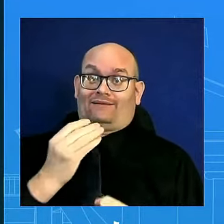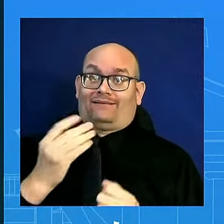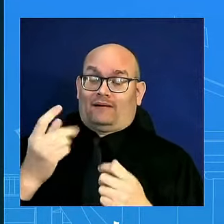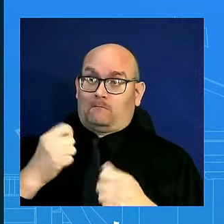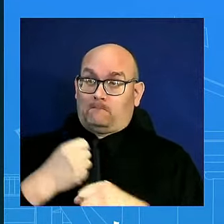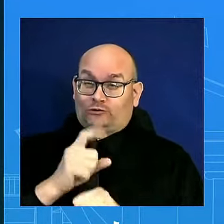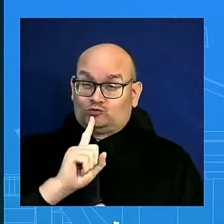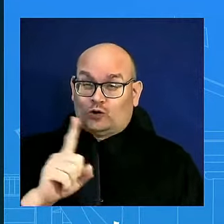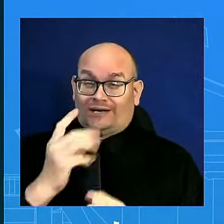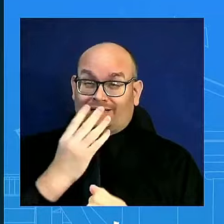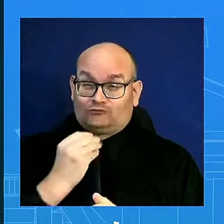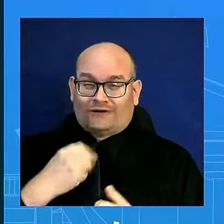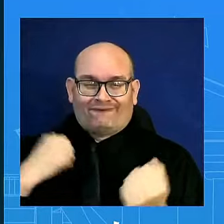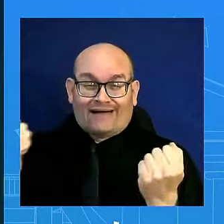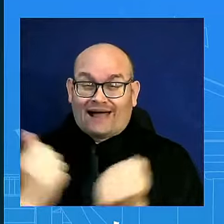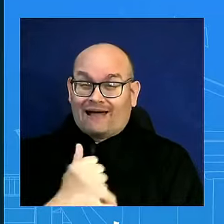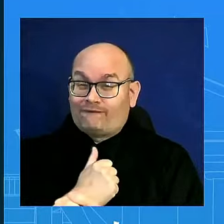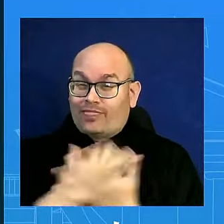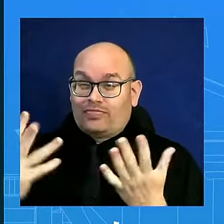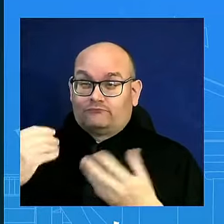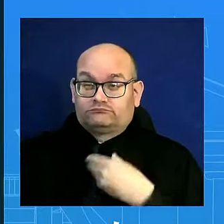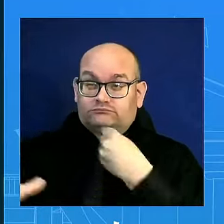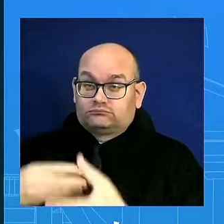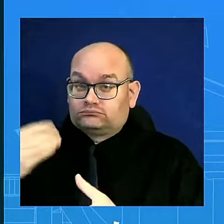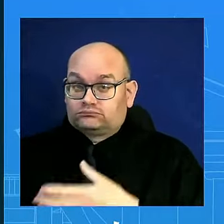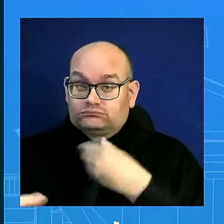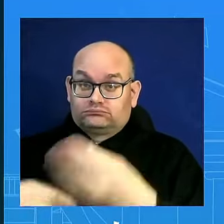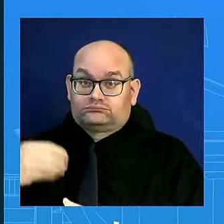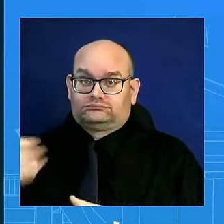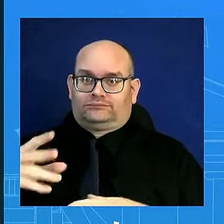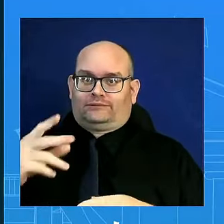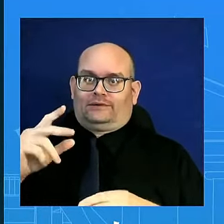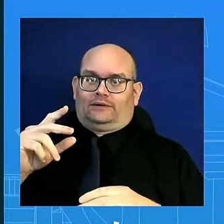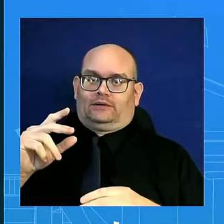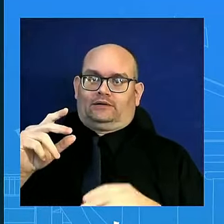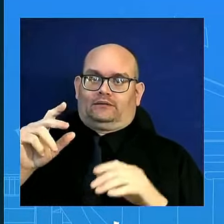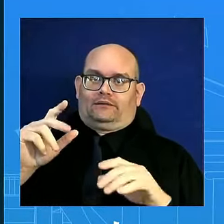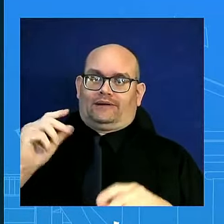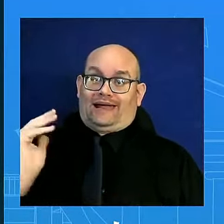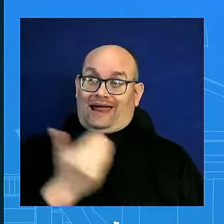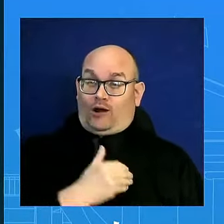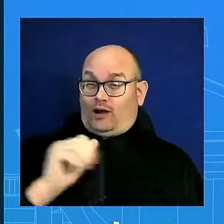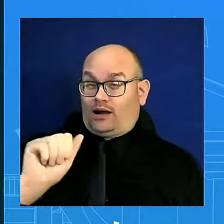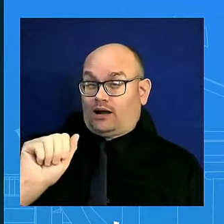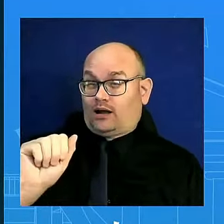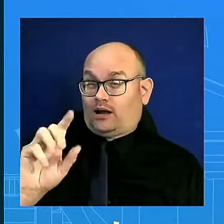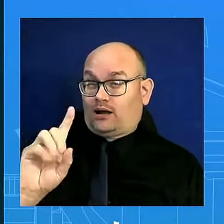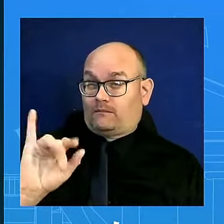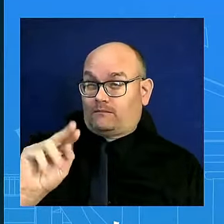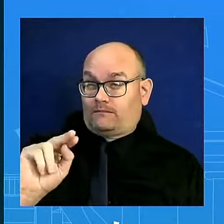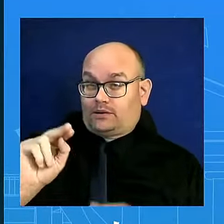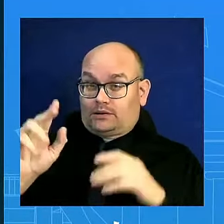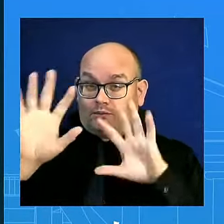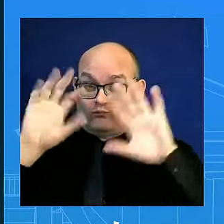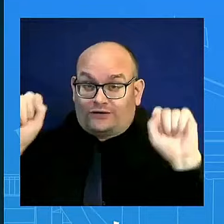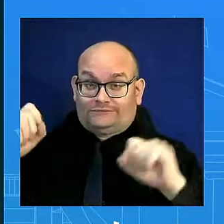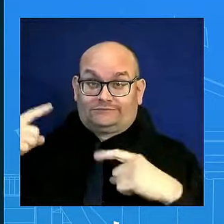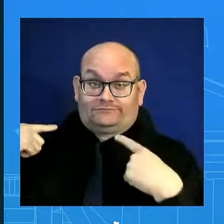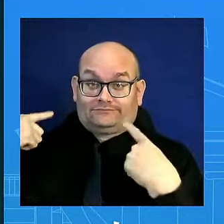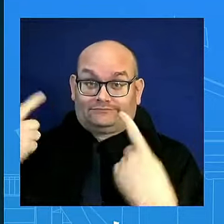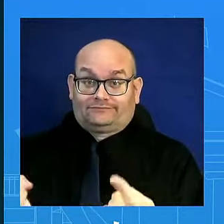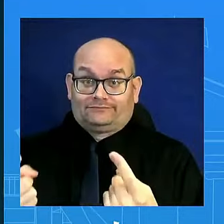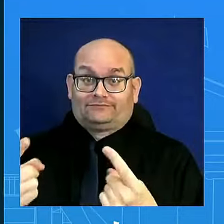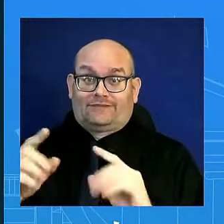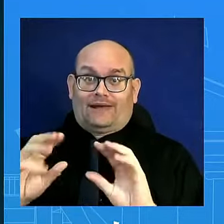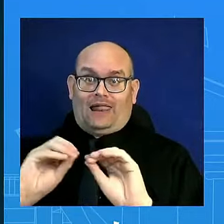And I don't think that you can look at this administration and not know what the message has been and what we have been very clear about. And